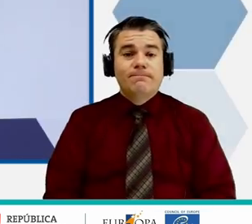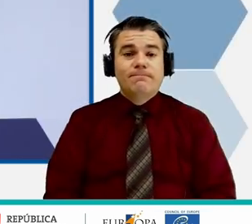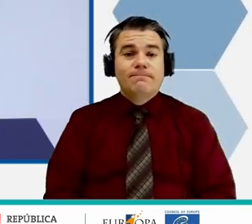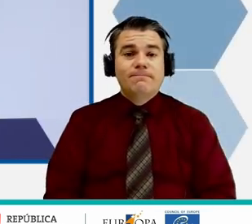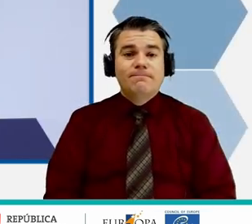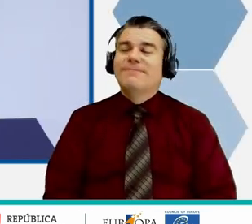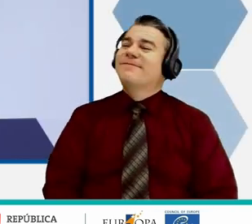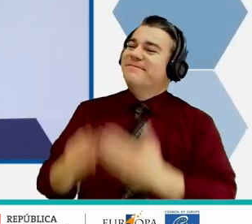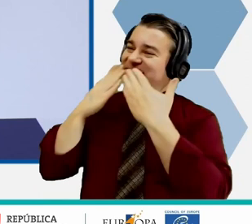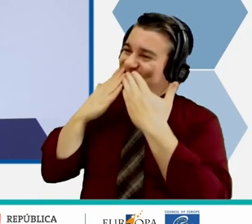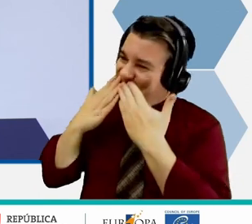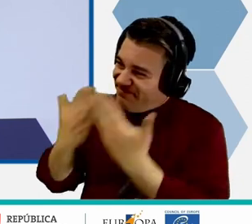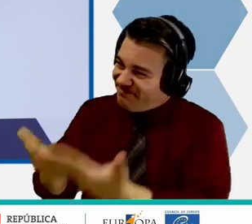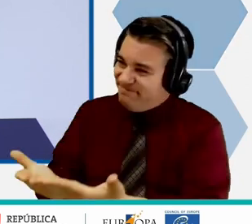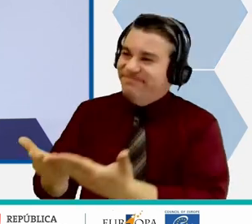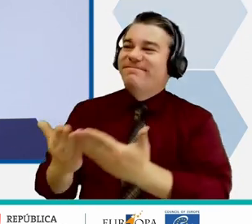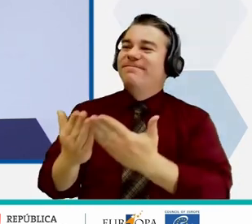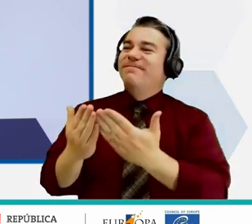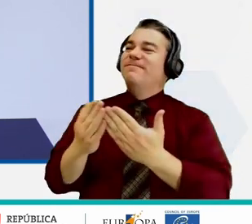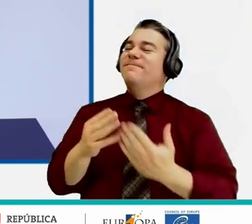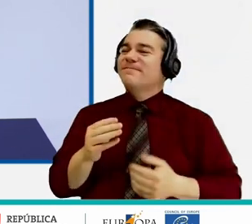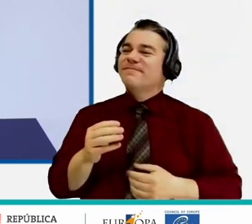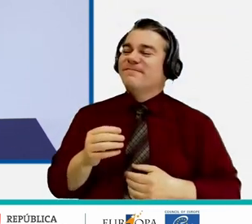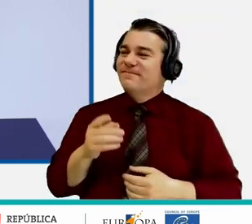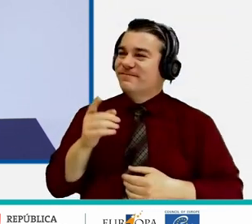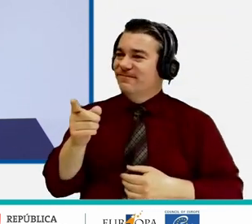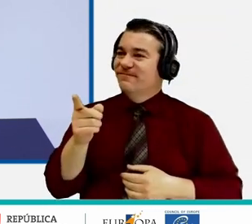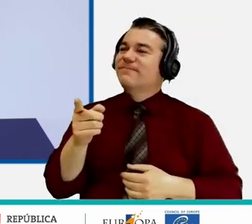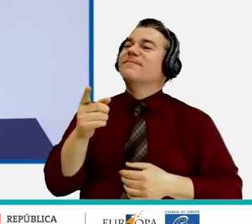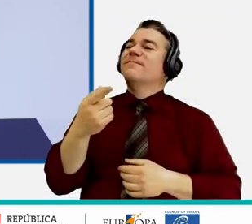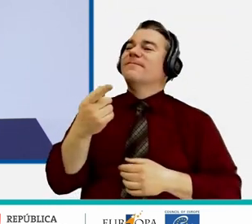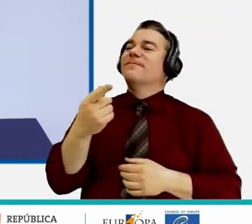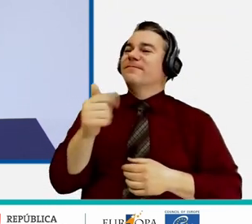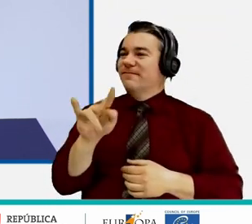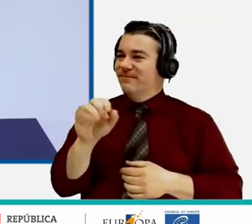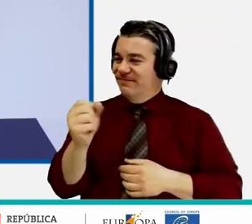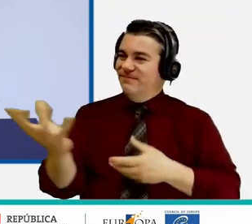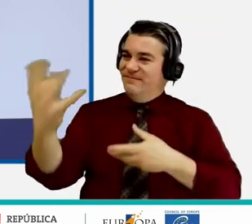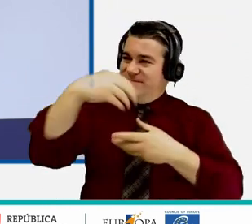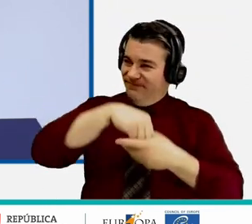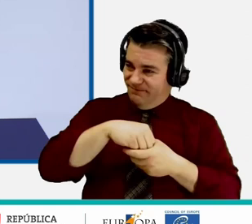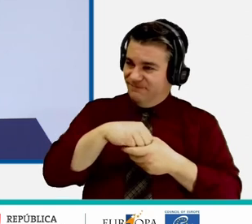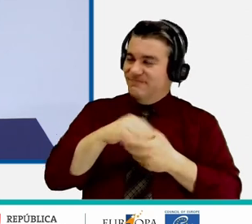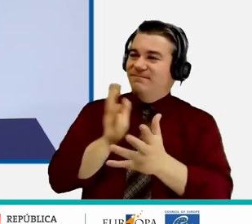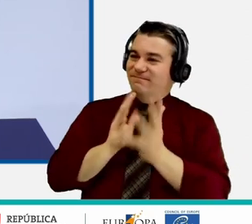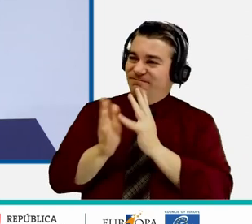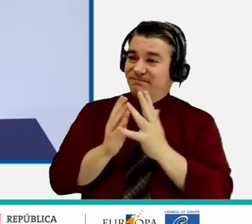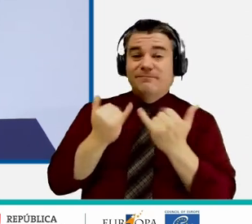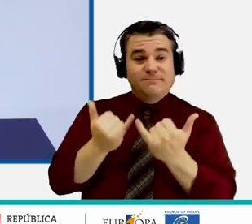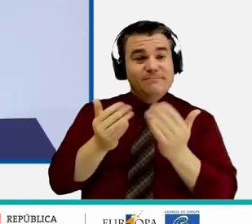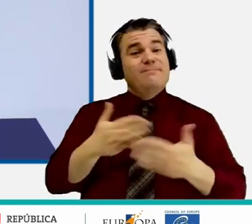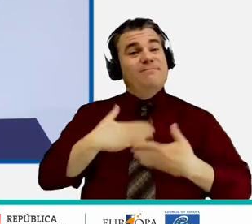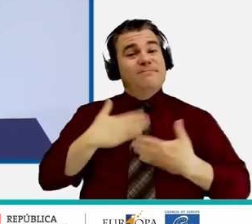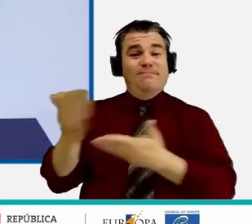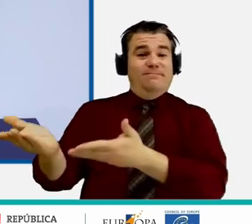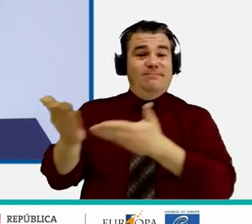Thank you, Mrs. Gabas, for your participation. And I am now pleased to invite Mrs.